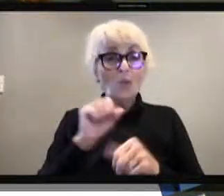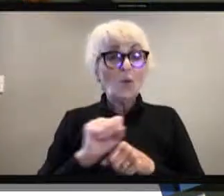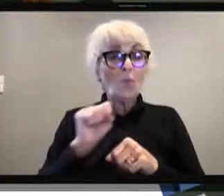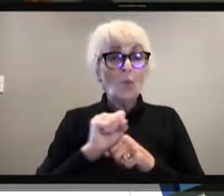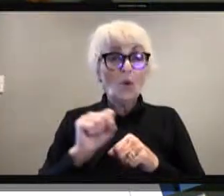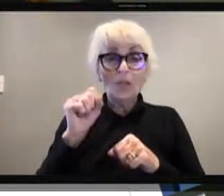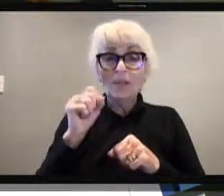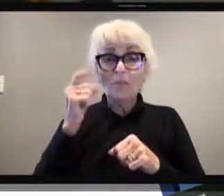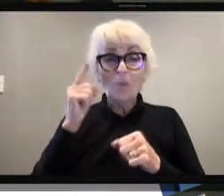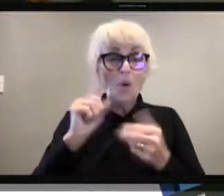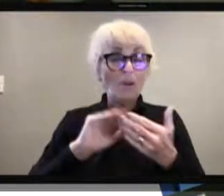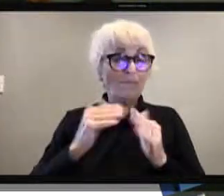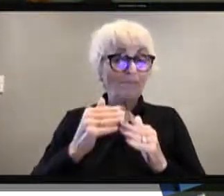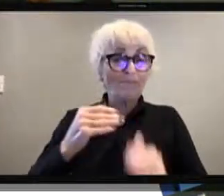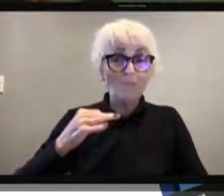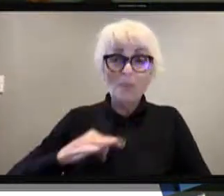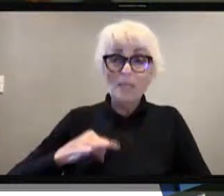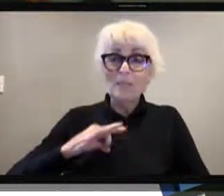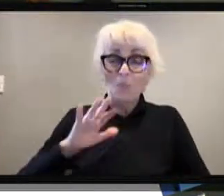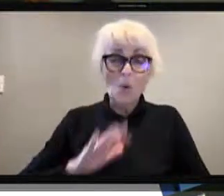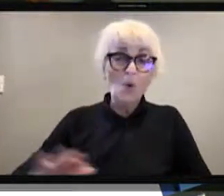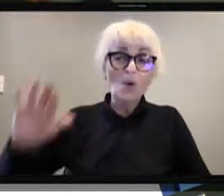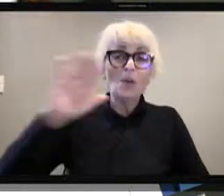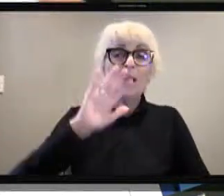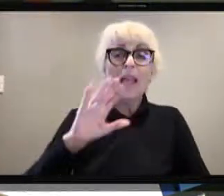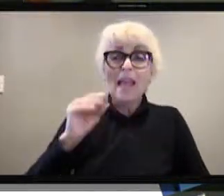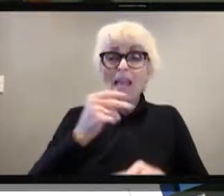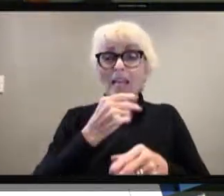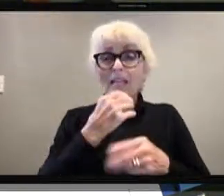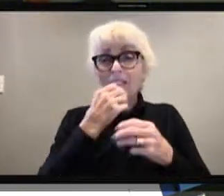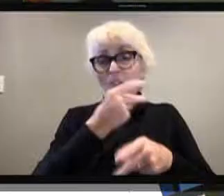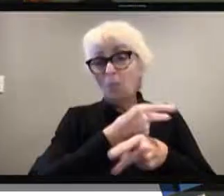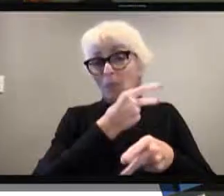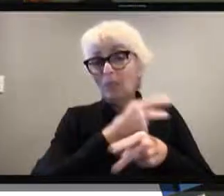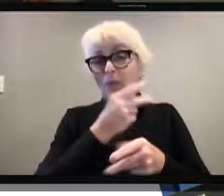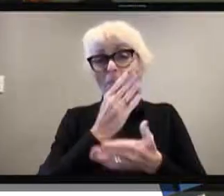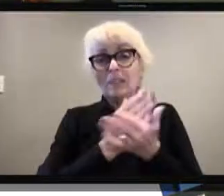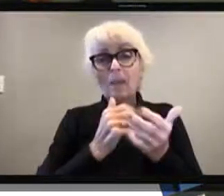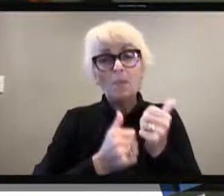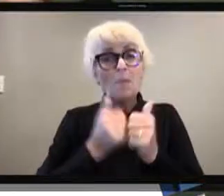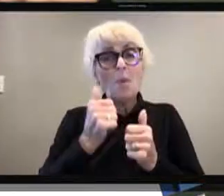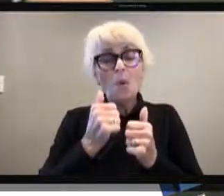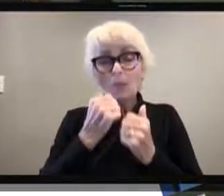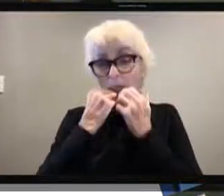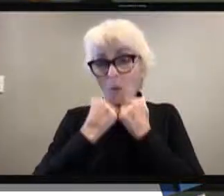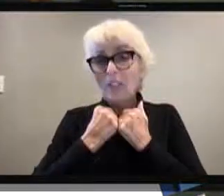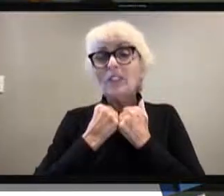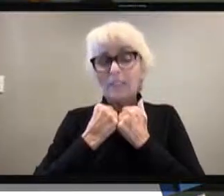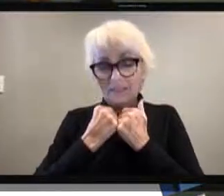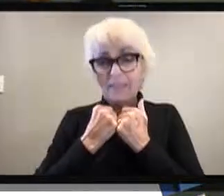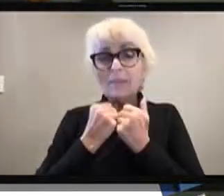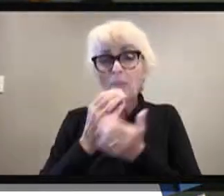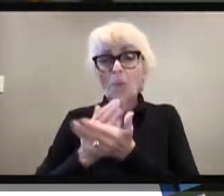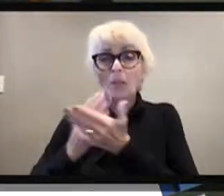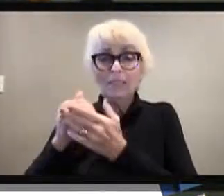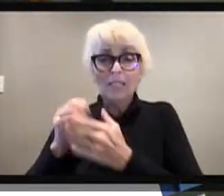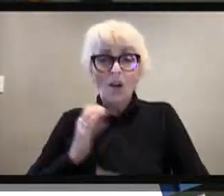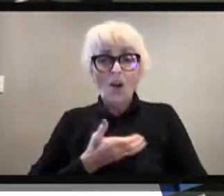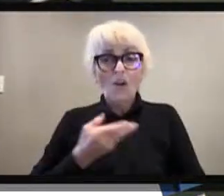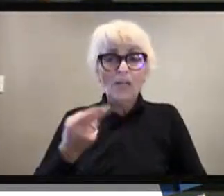city of Pittsburgh, Yeah. and making sure that we preserve some of the most Yeah. precious Thank you. part of our history. Thank you. Sure.